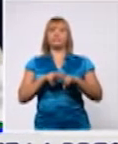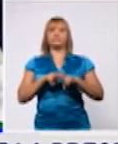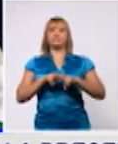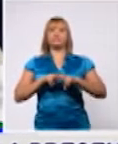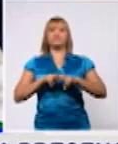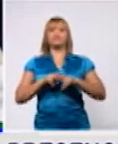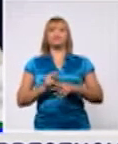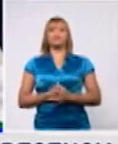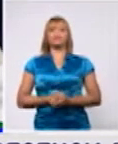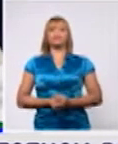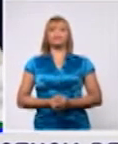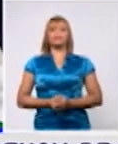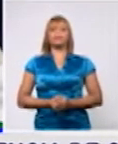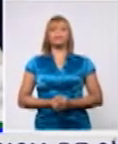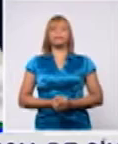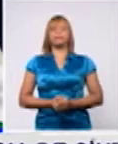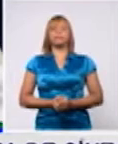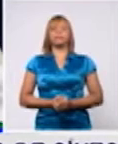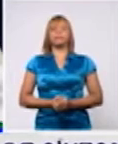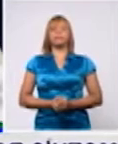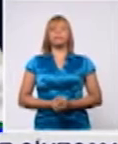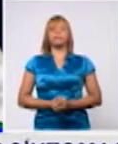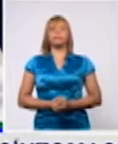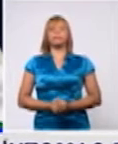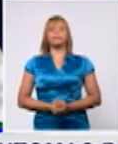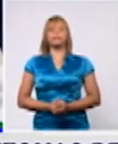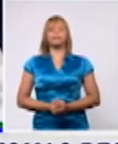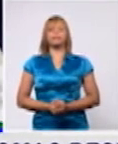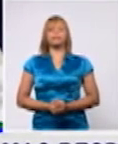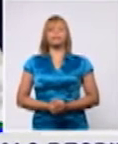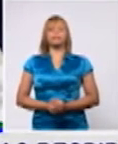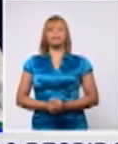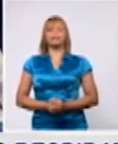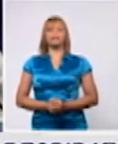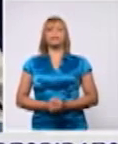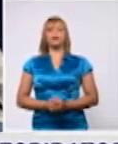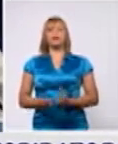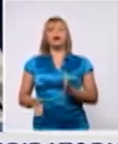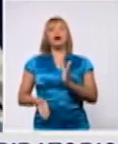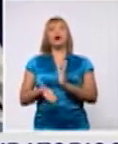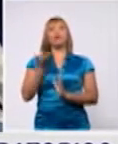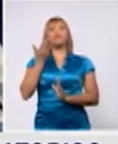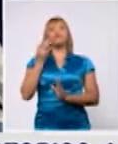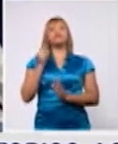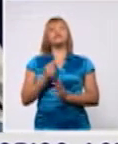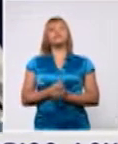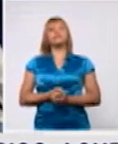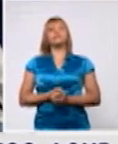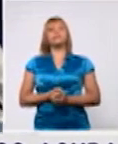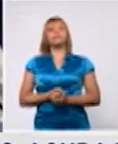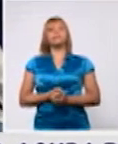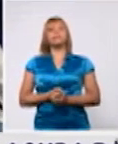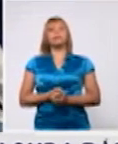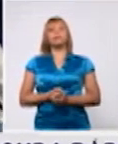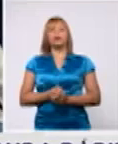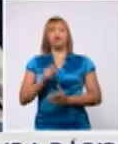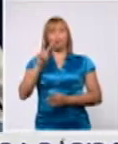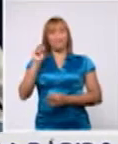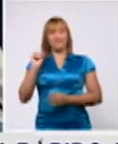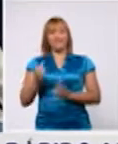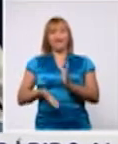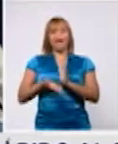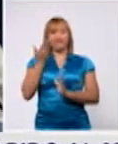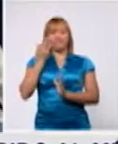the Americas and 113th in the world. As I always mention,